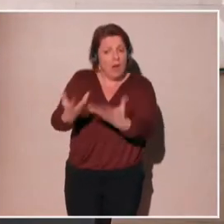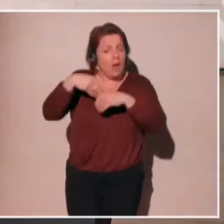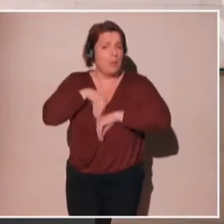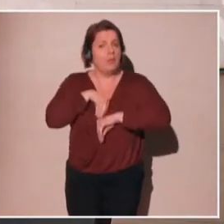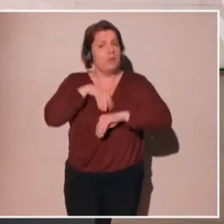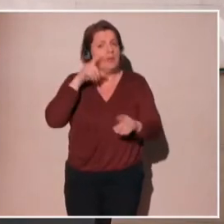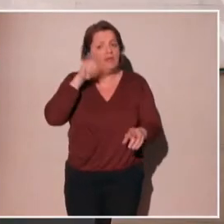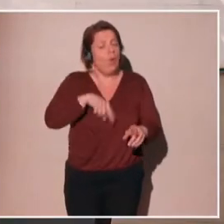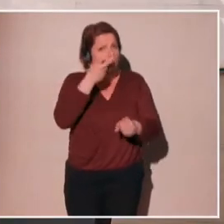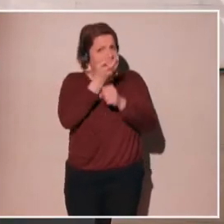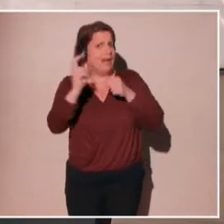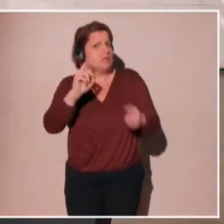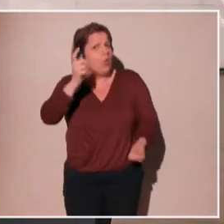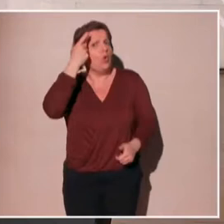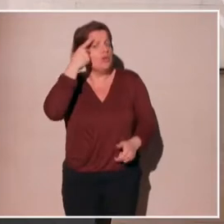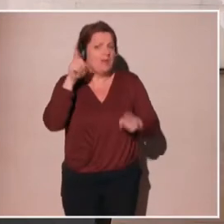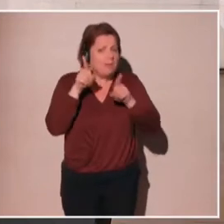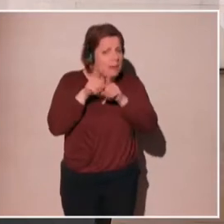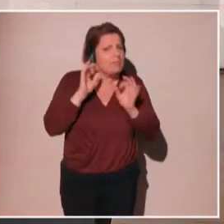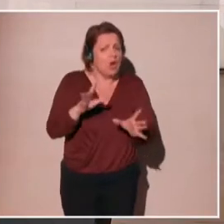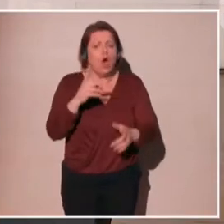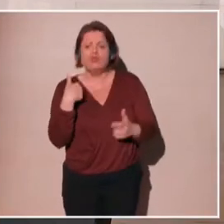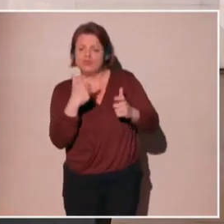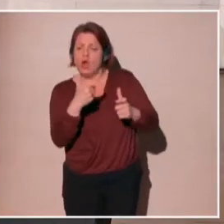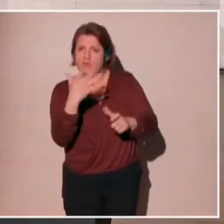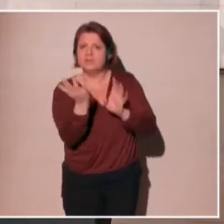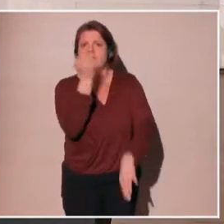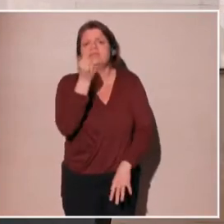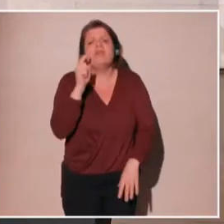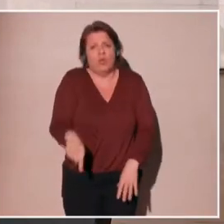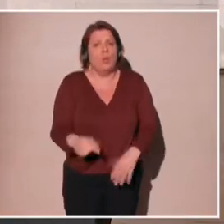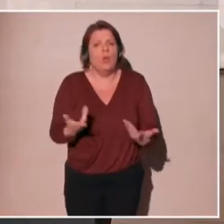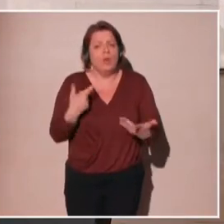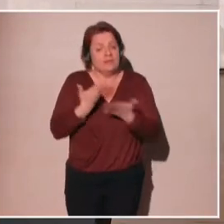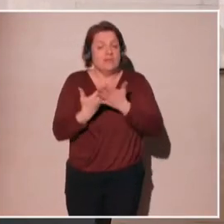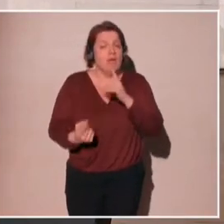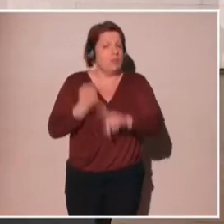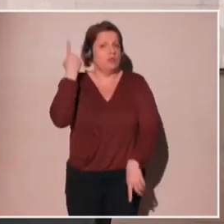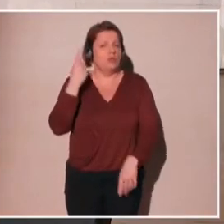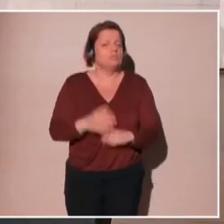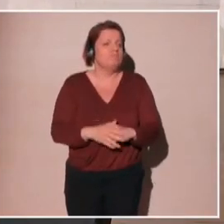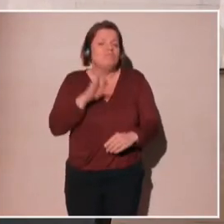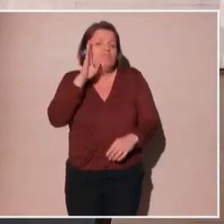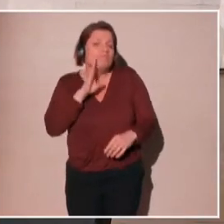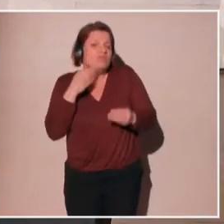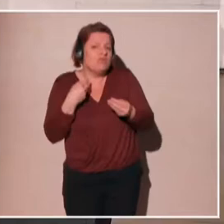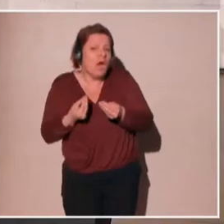the opportunity. And that's the key point. Can I add to that?